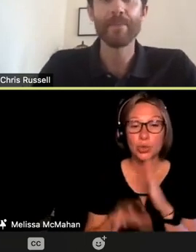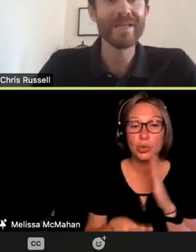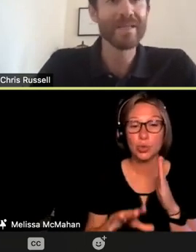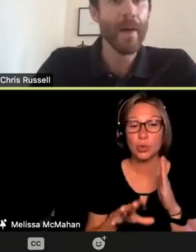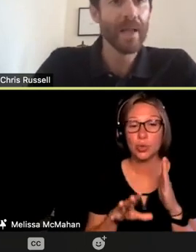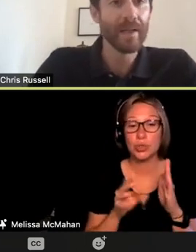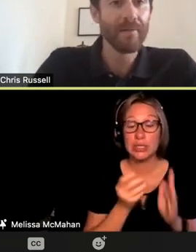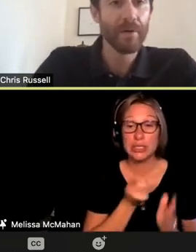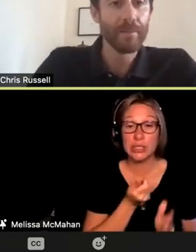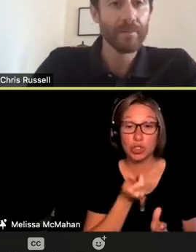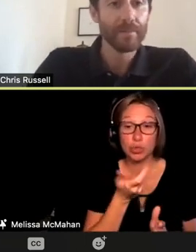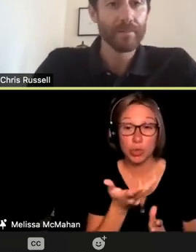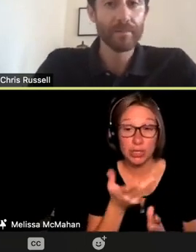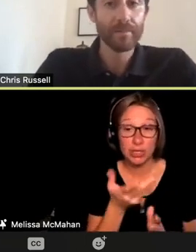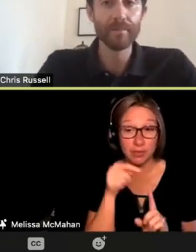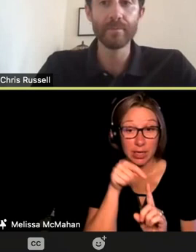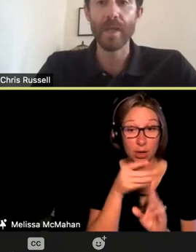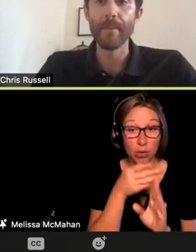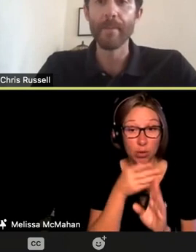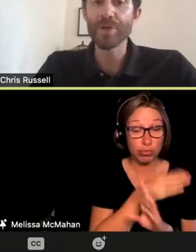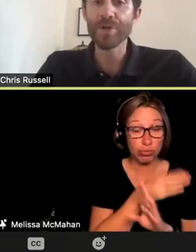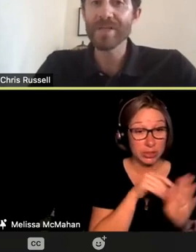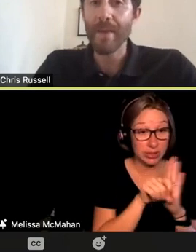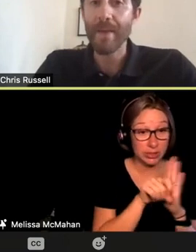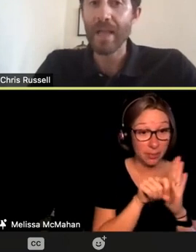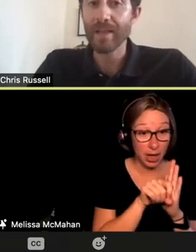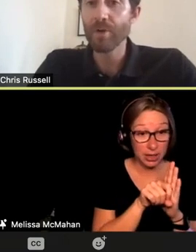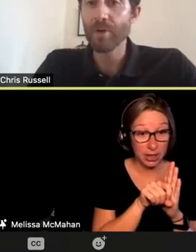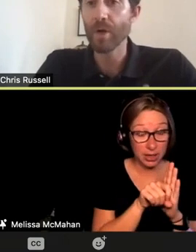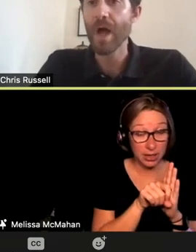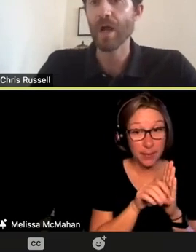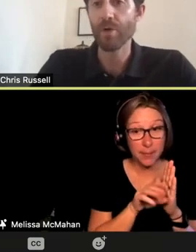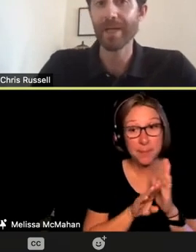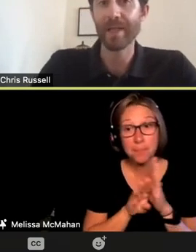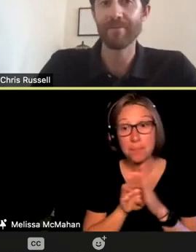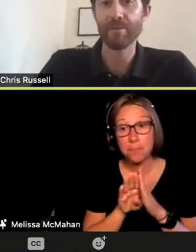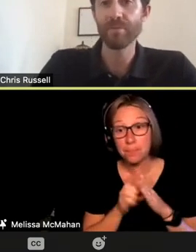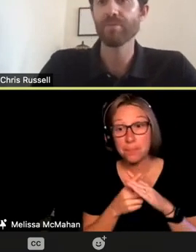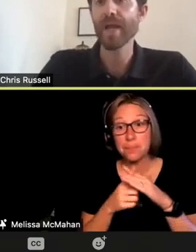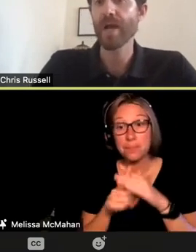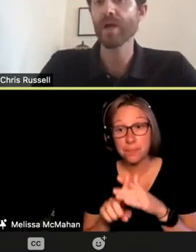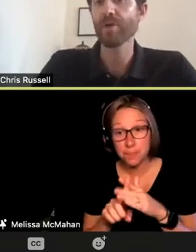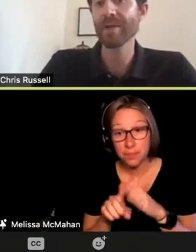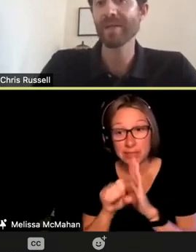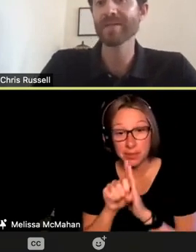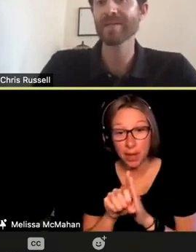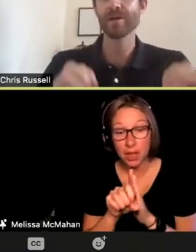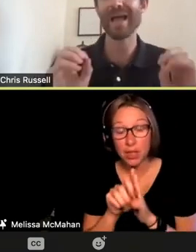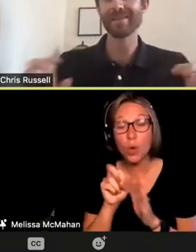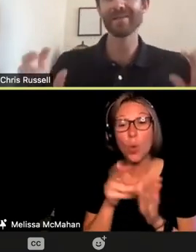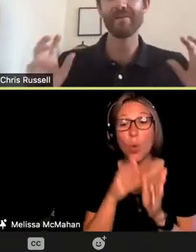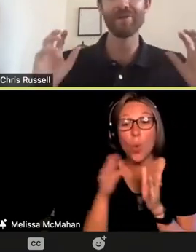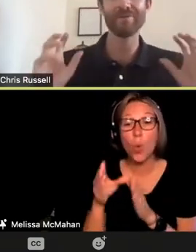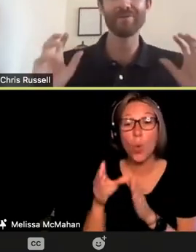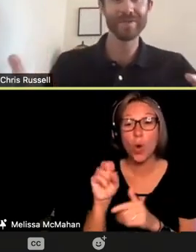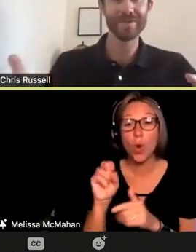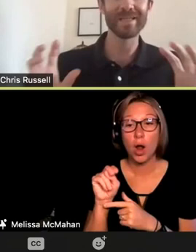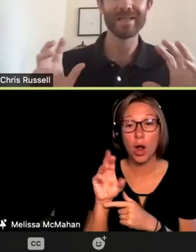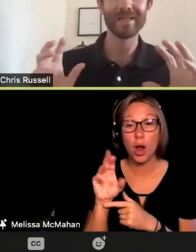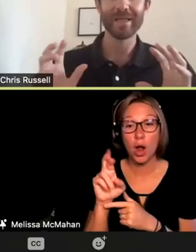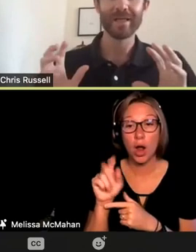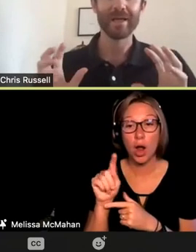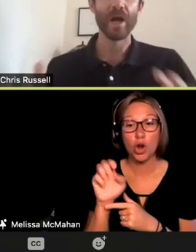expressively at the pre-symbolic level, emerging symbolic level, or concrete level, right? Concrete means that they're at the level